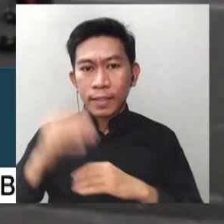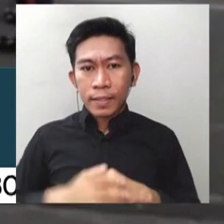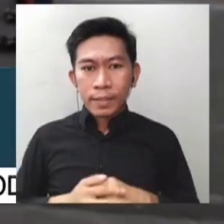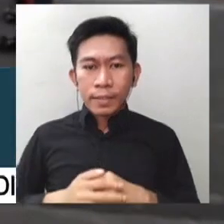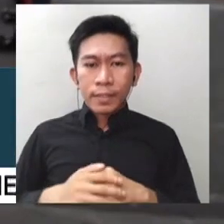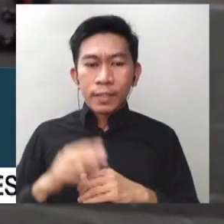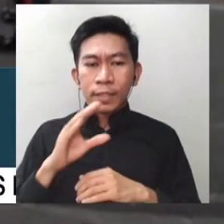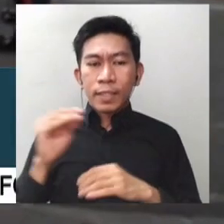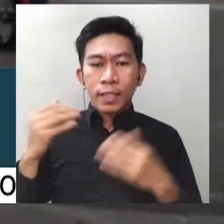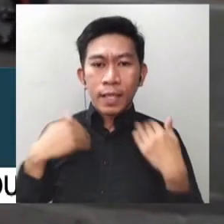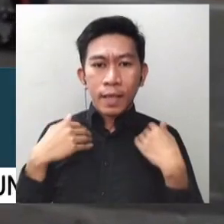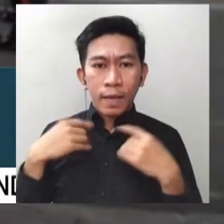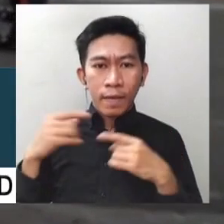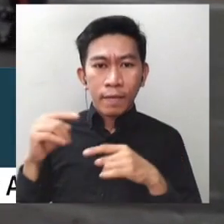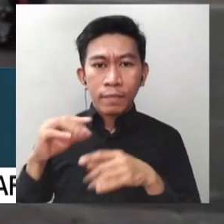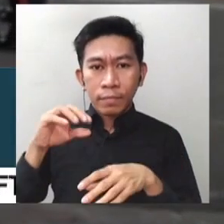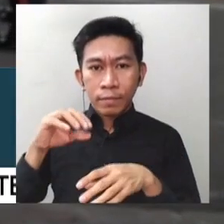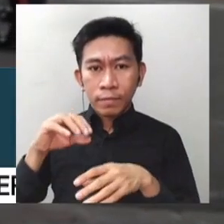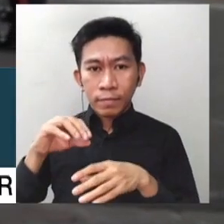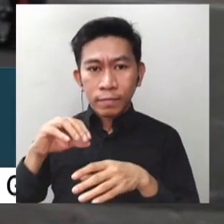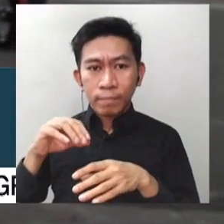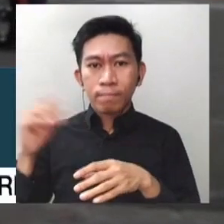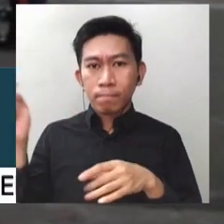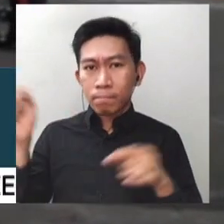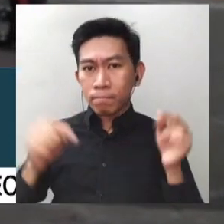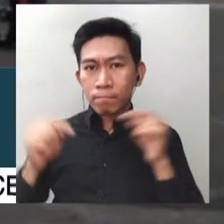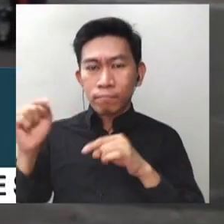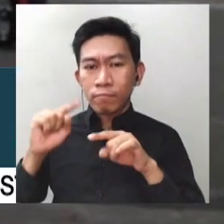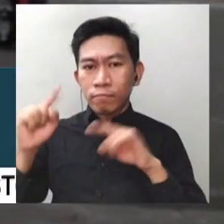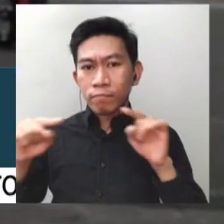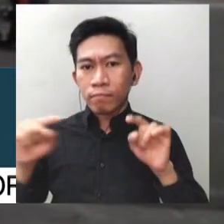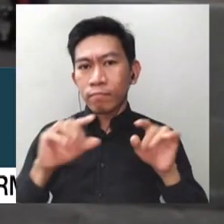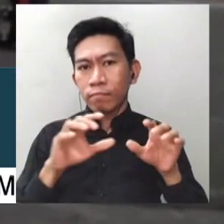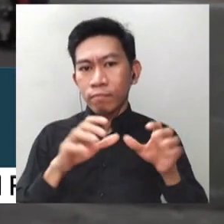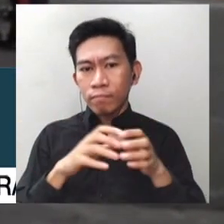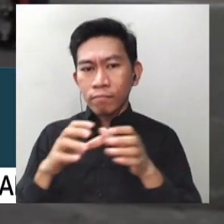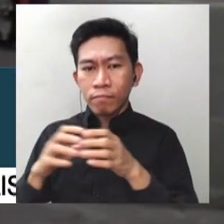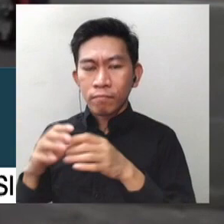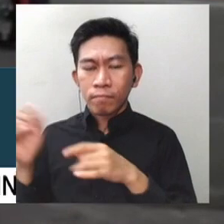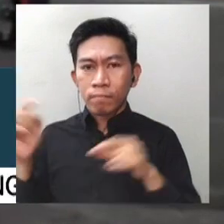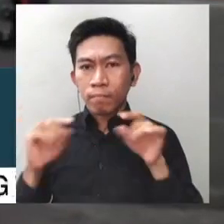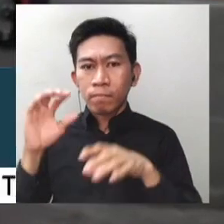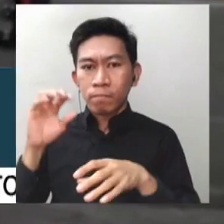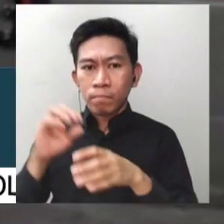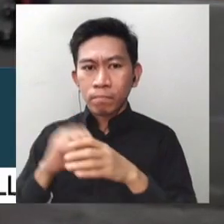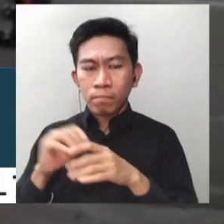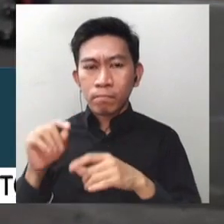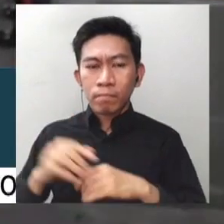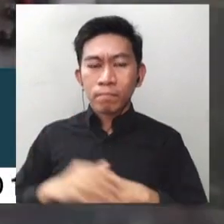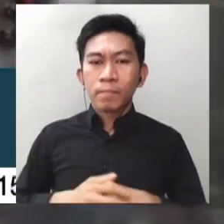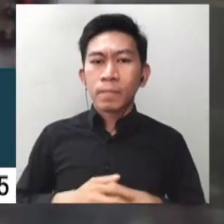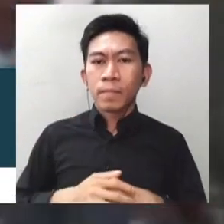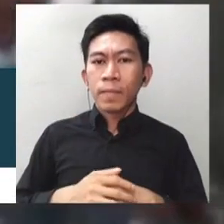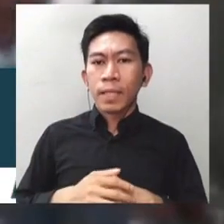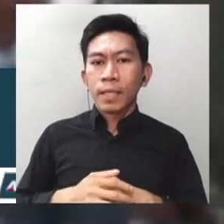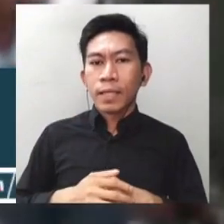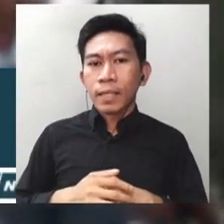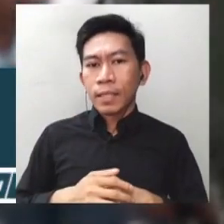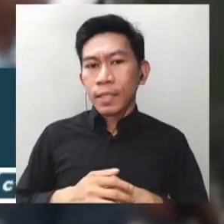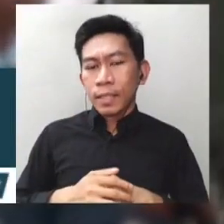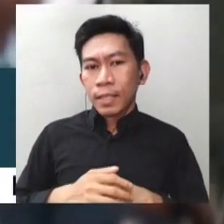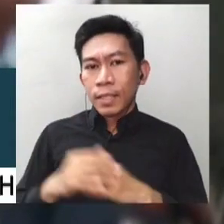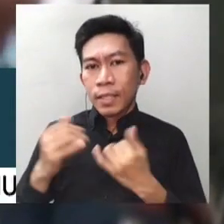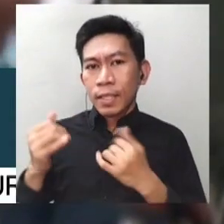University and the Philippine Rice Research Institute, which has his face and his governance tagline, Bagong Pilipinas, drawn on a rice